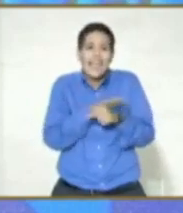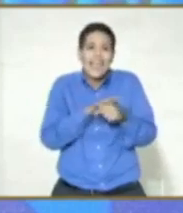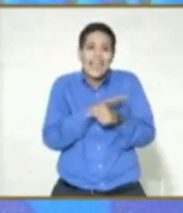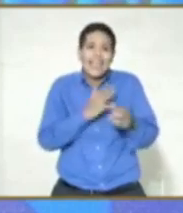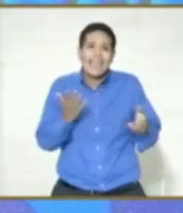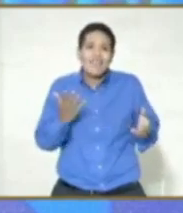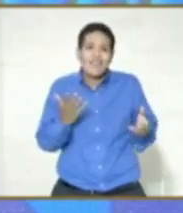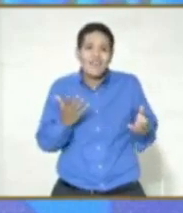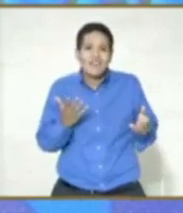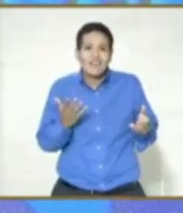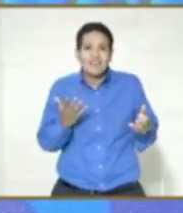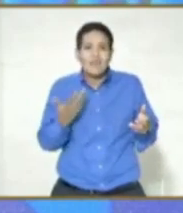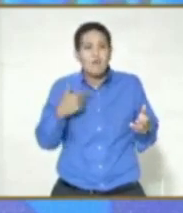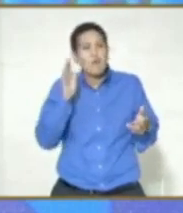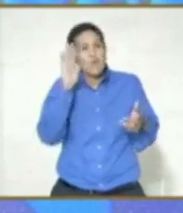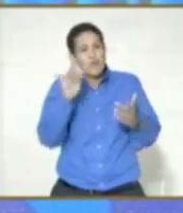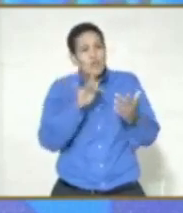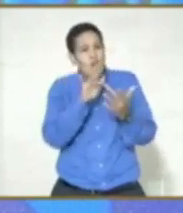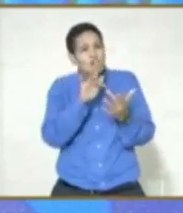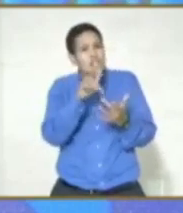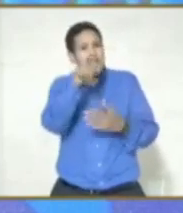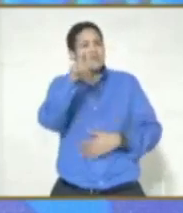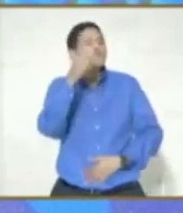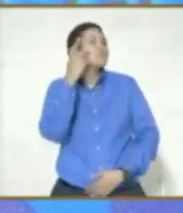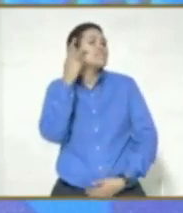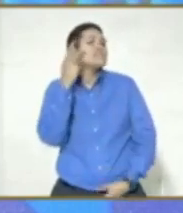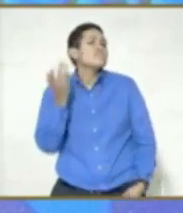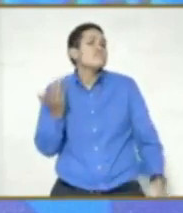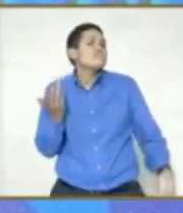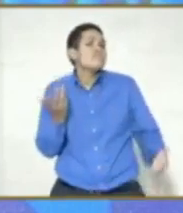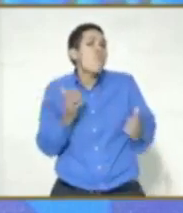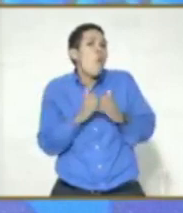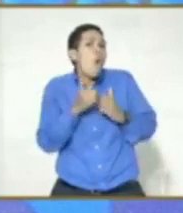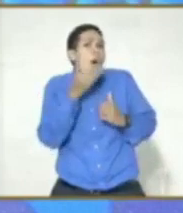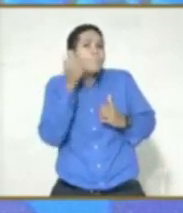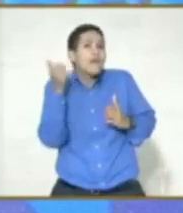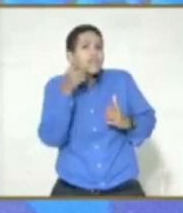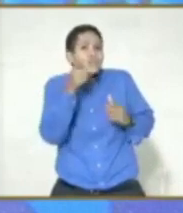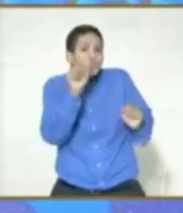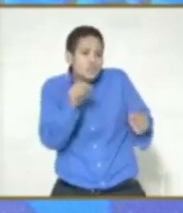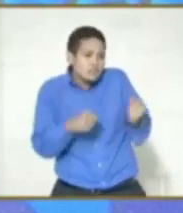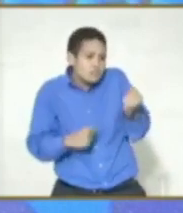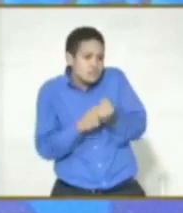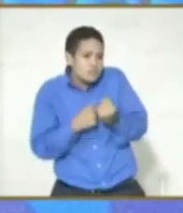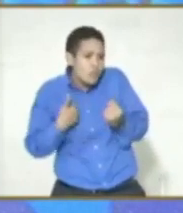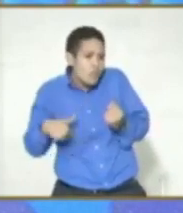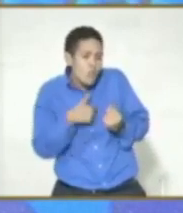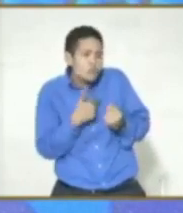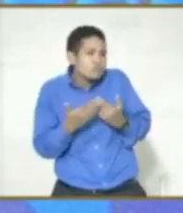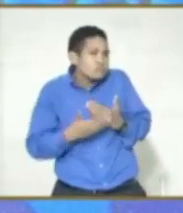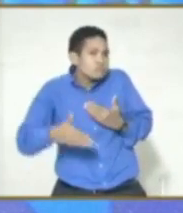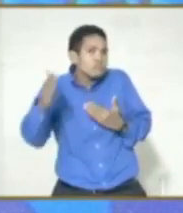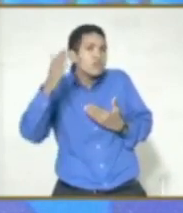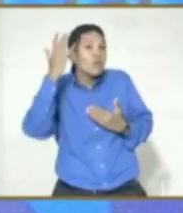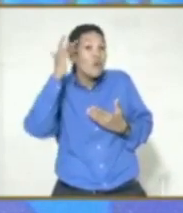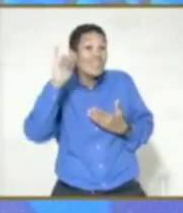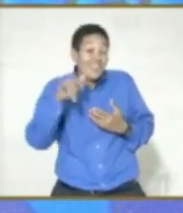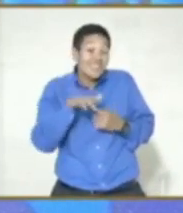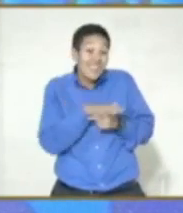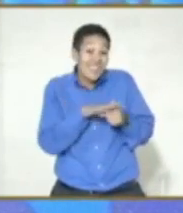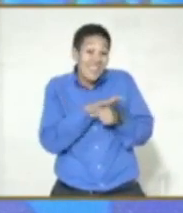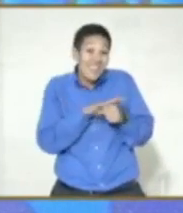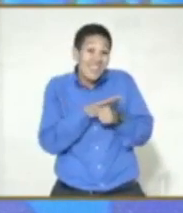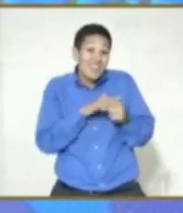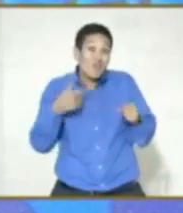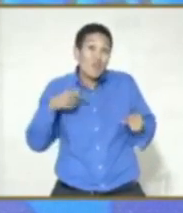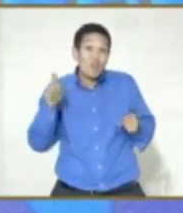and we will get in touch with you to see how best you can assist us, because that is an area where we